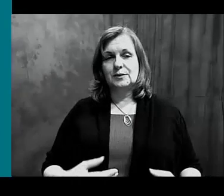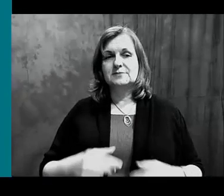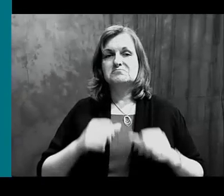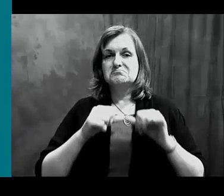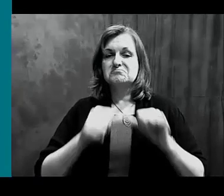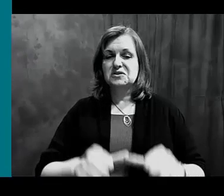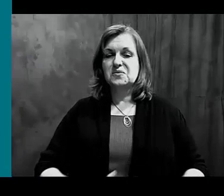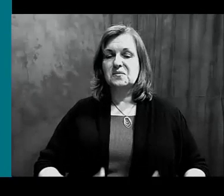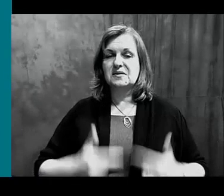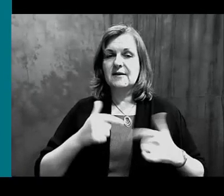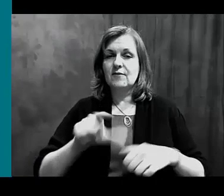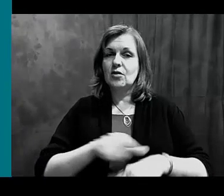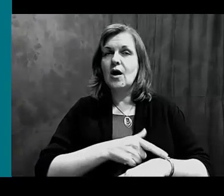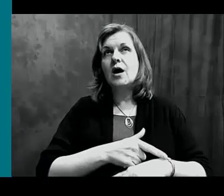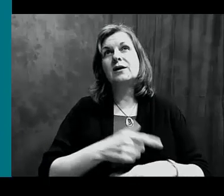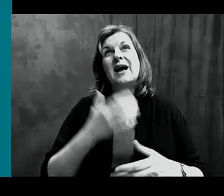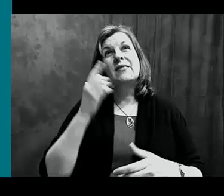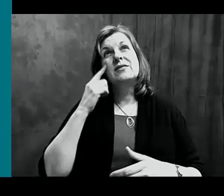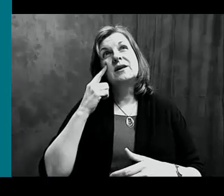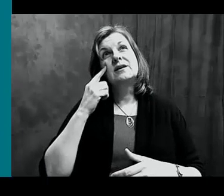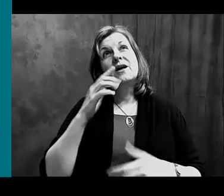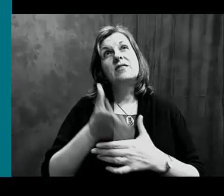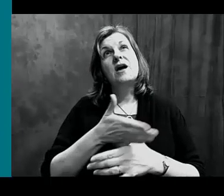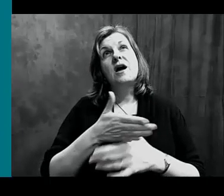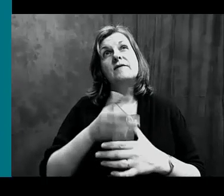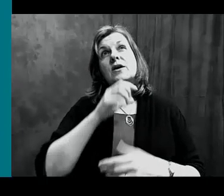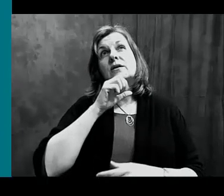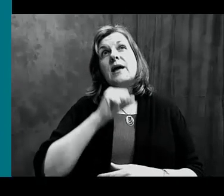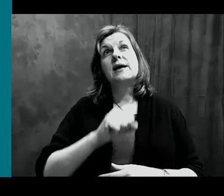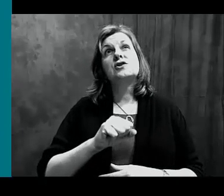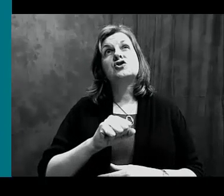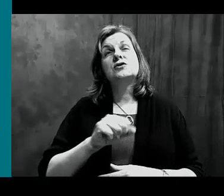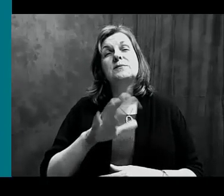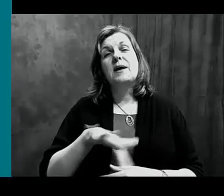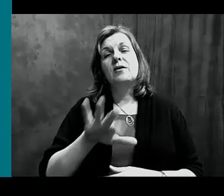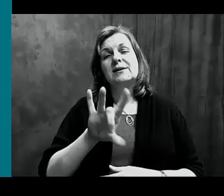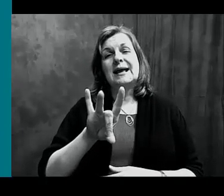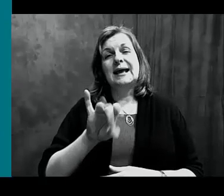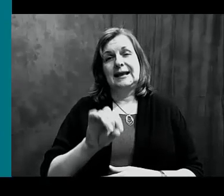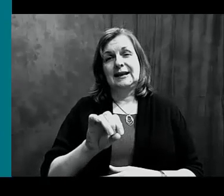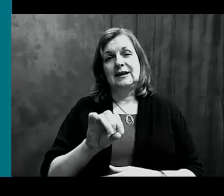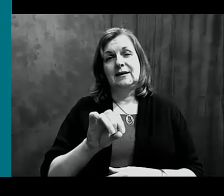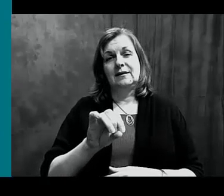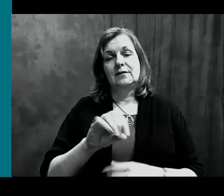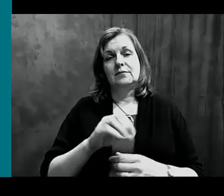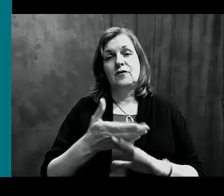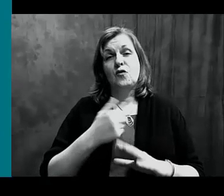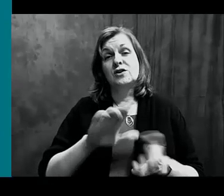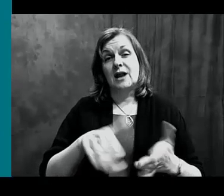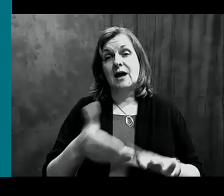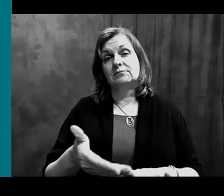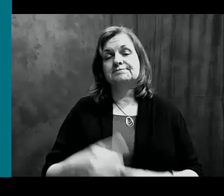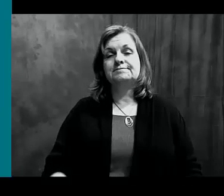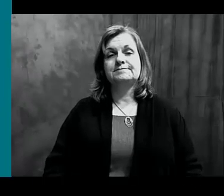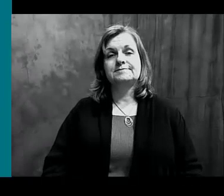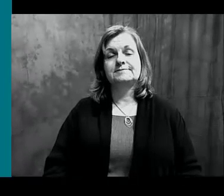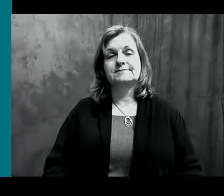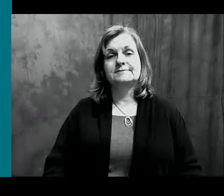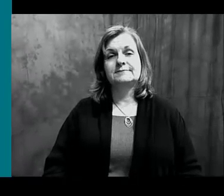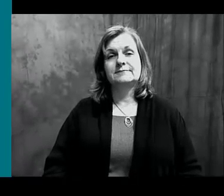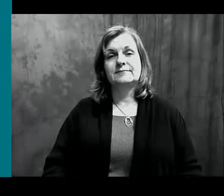we do live to the ripe old age, now pushing the average old age of about 80 at death,